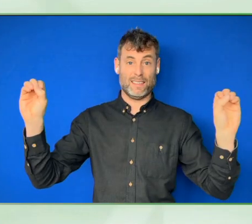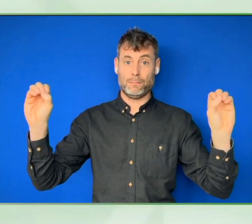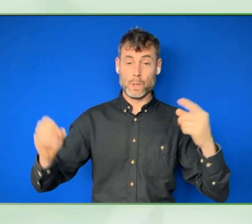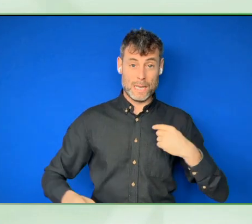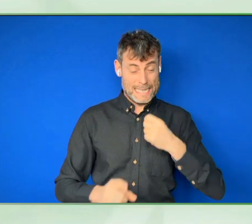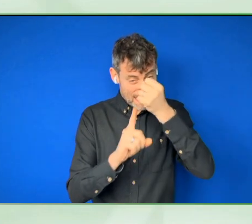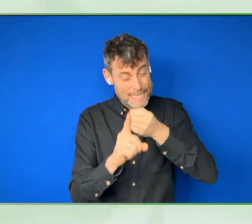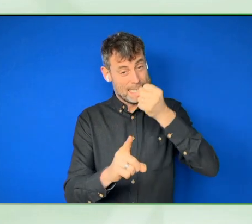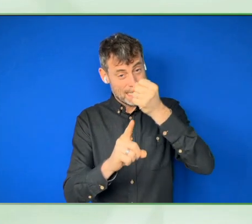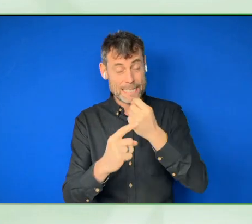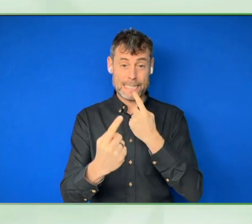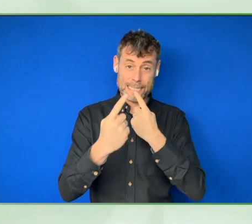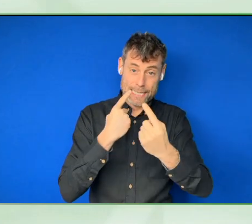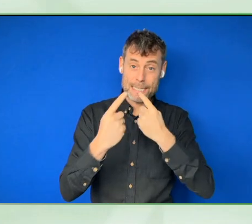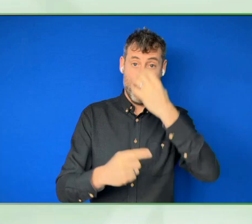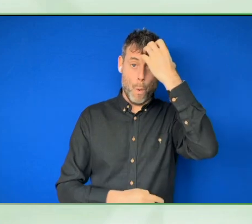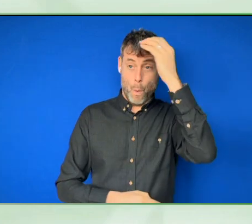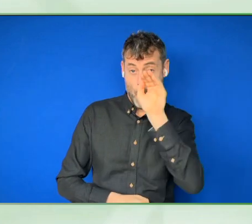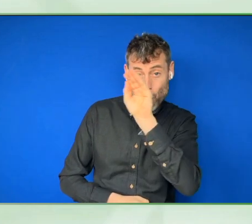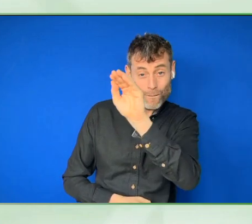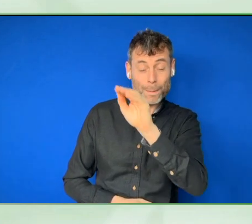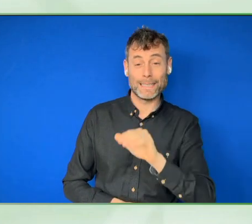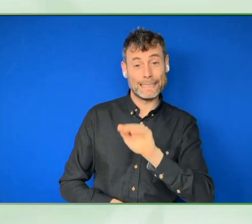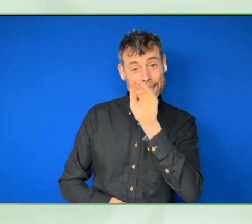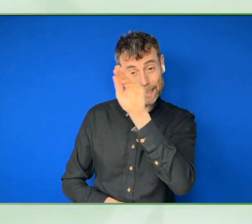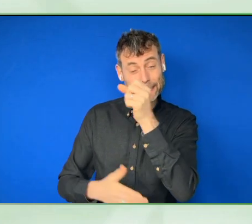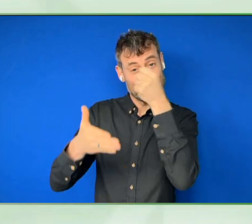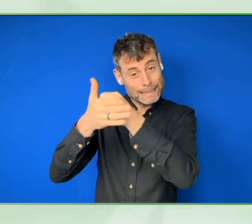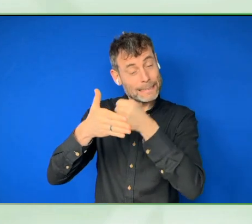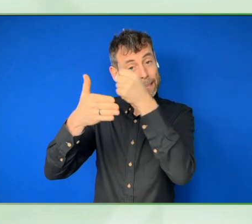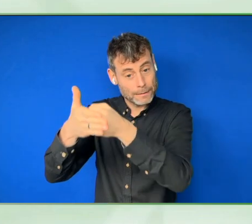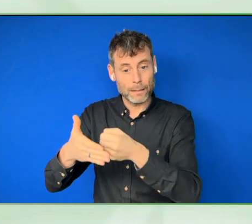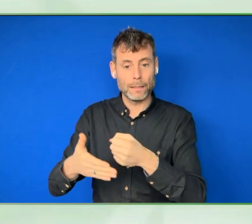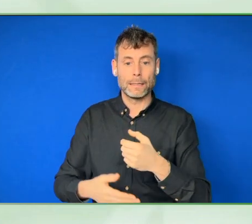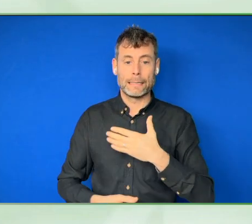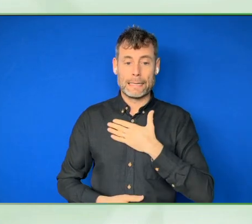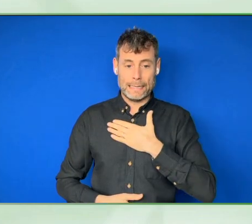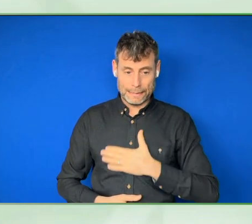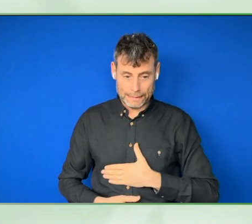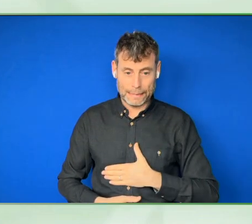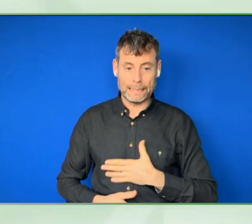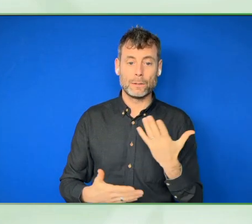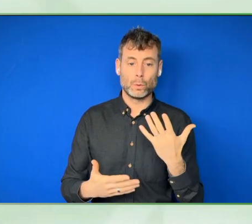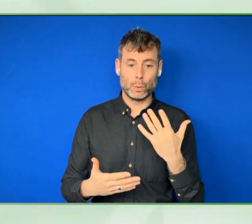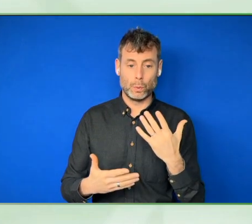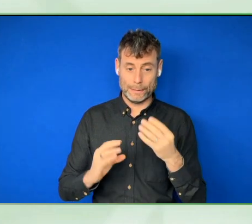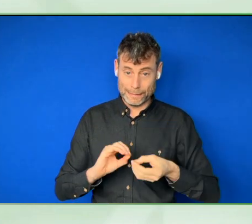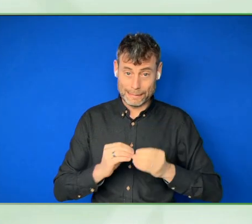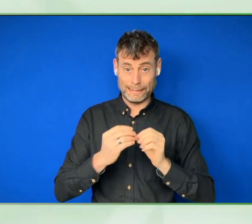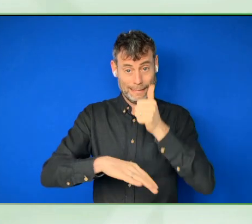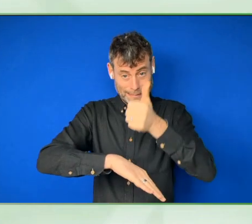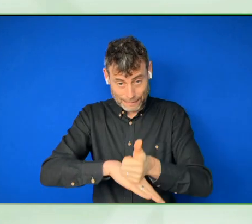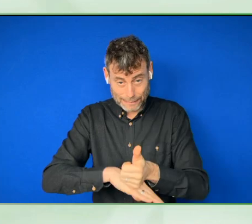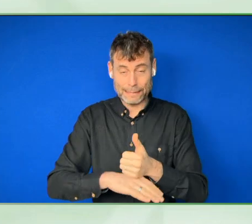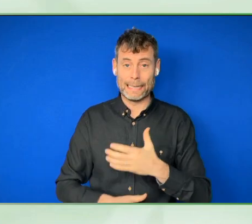evidence of other countries, the impact of creating these cadres and upgrading the district health